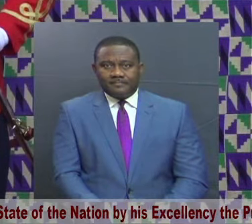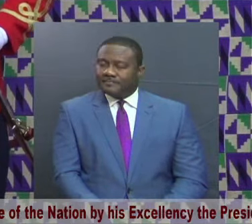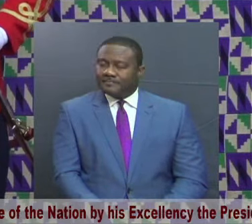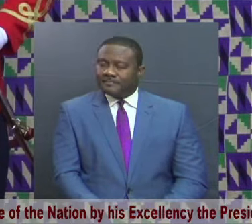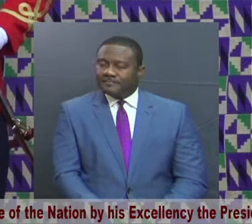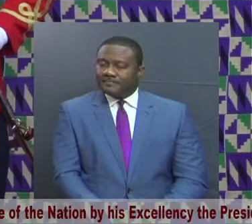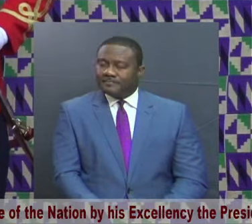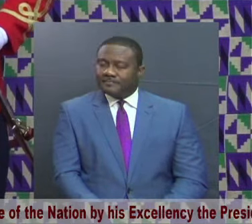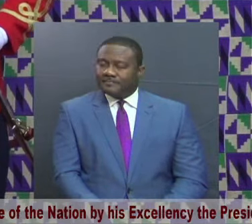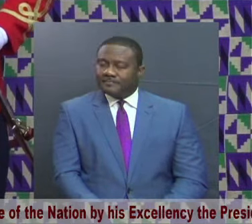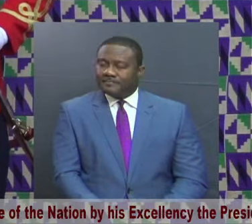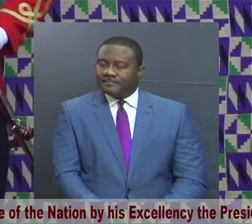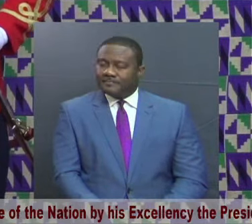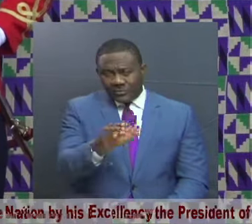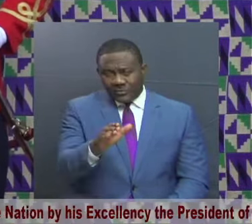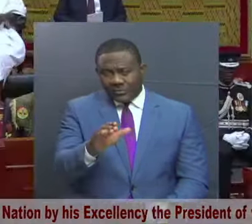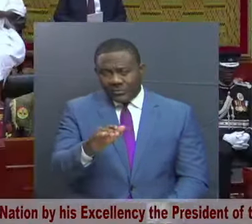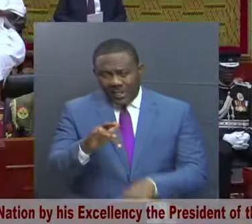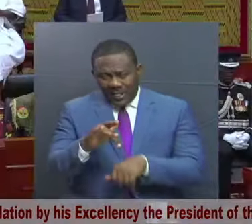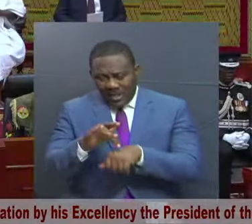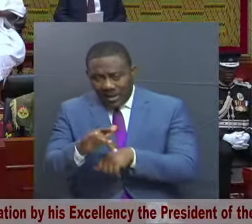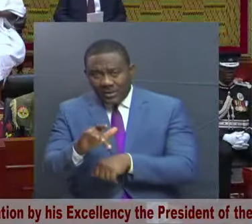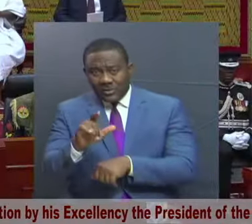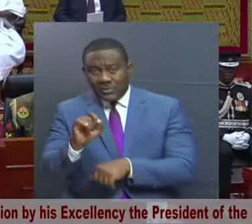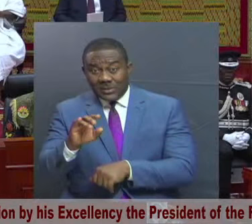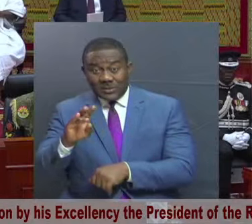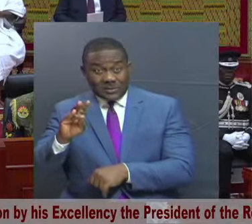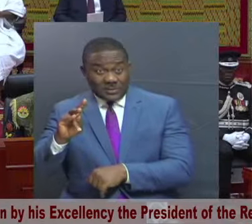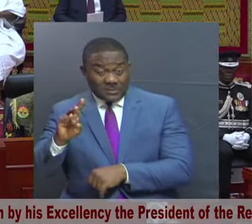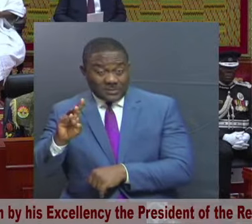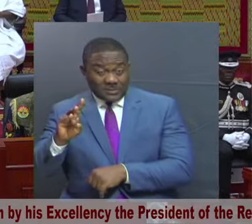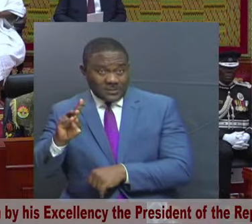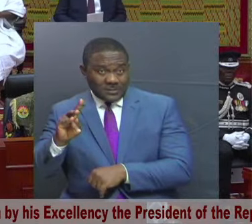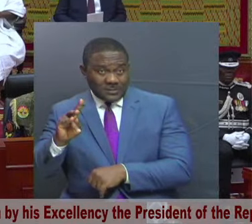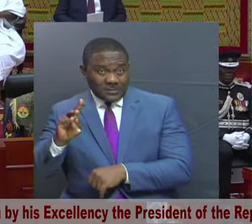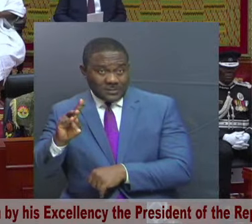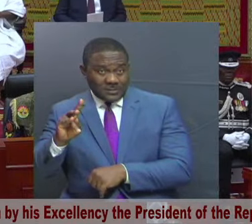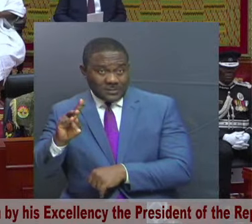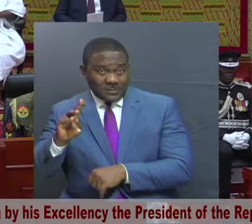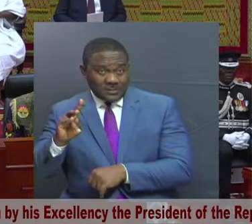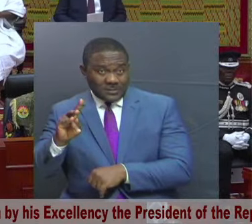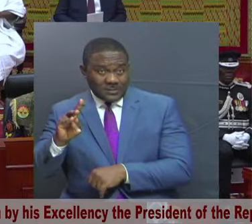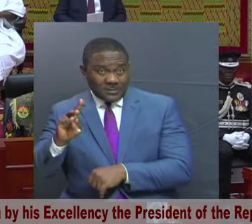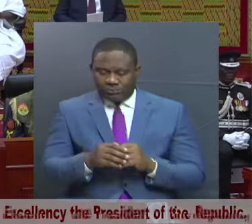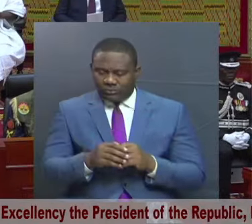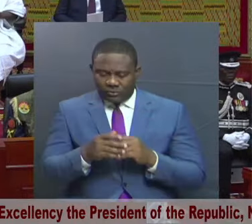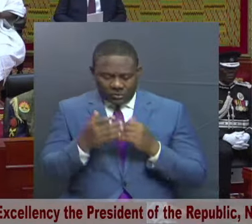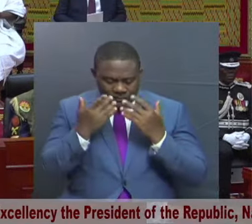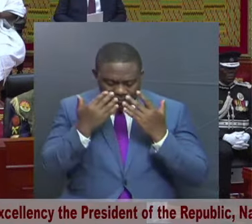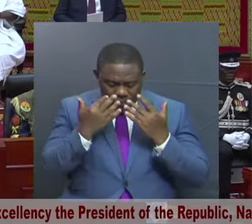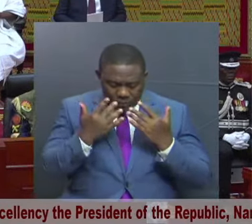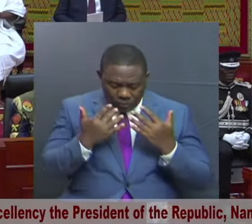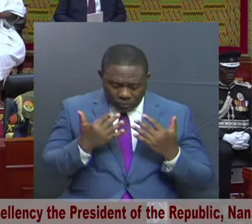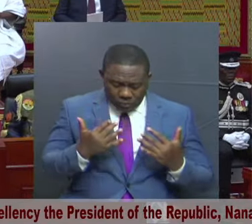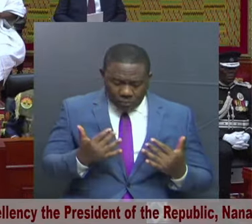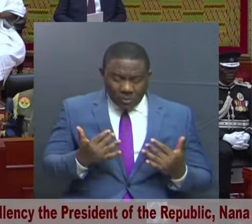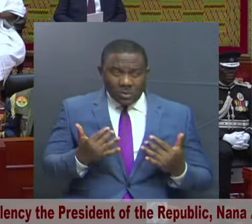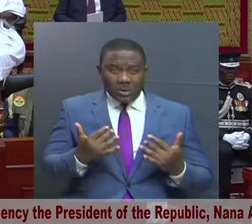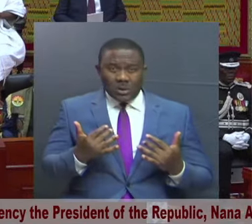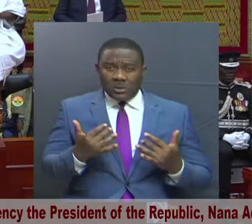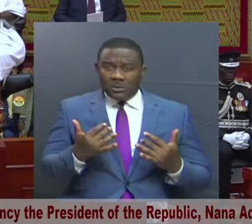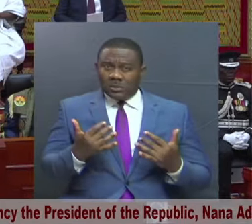and early 2017 there was nothing more demoralizing than the phenomenon we